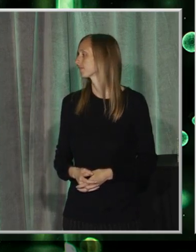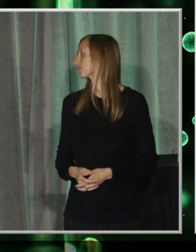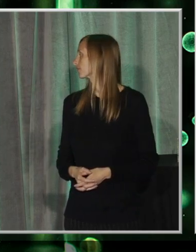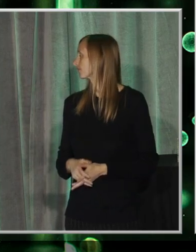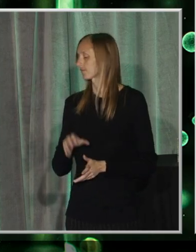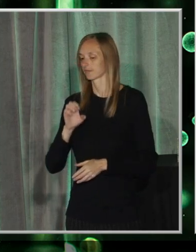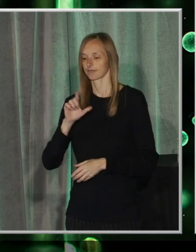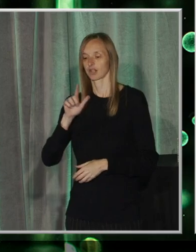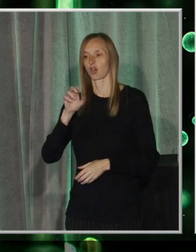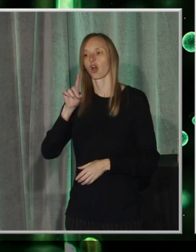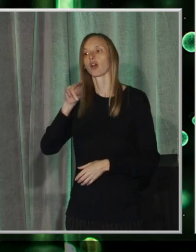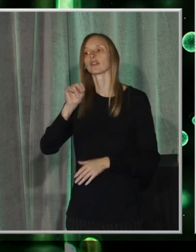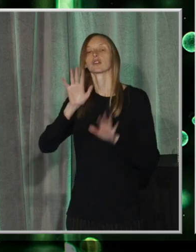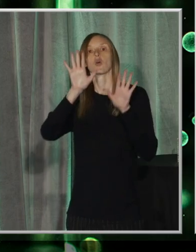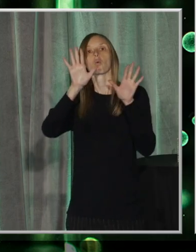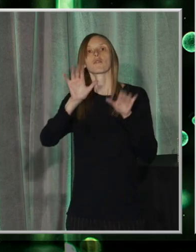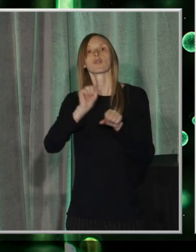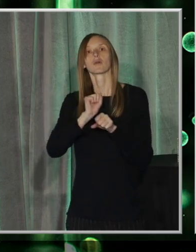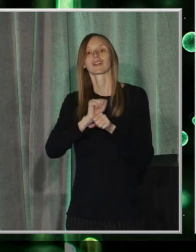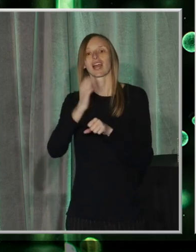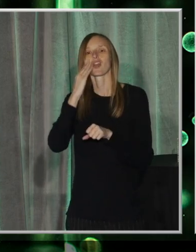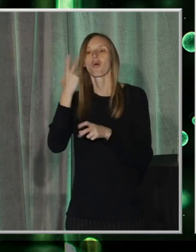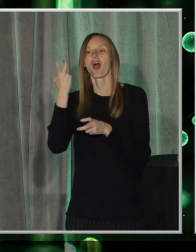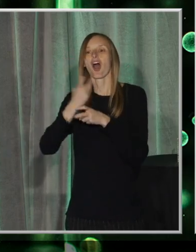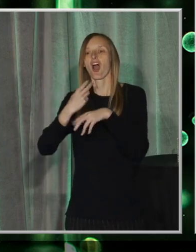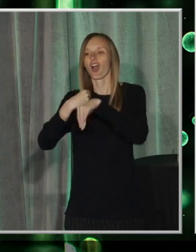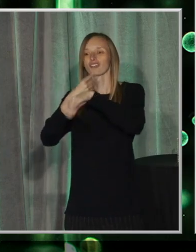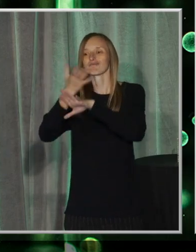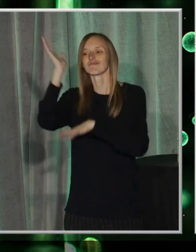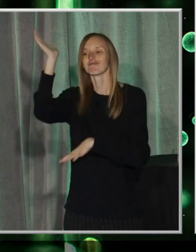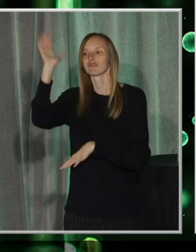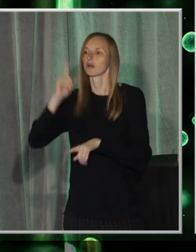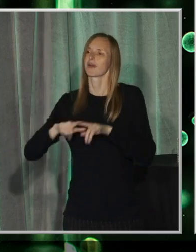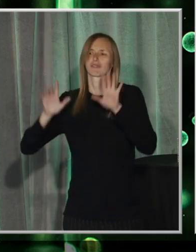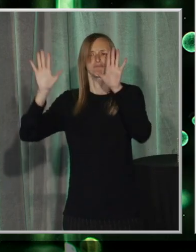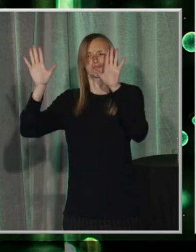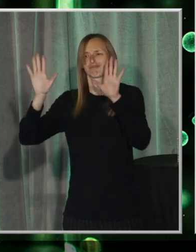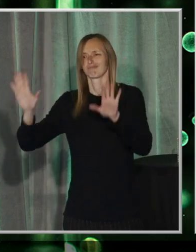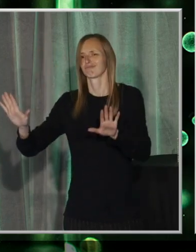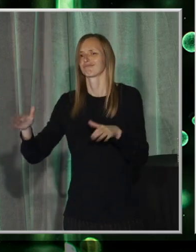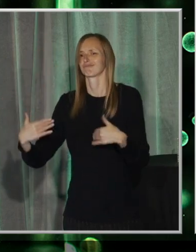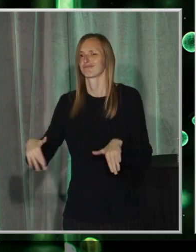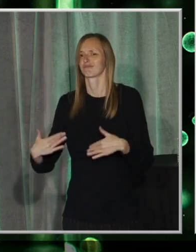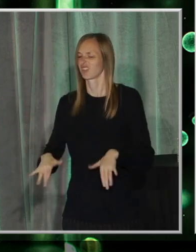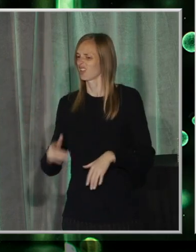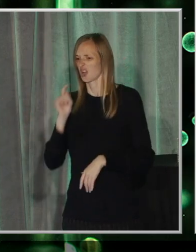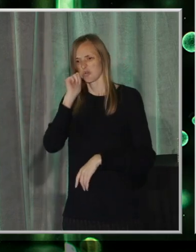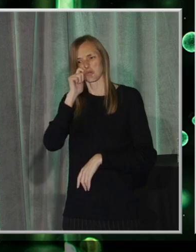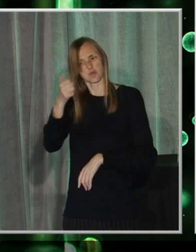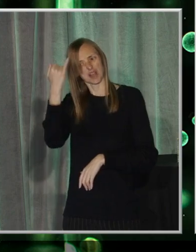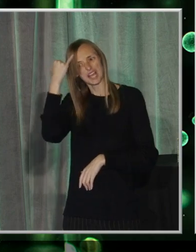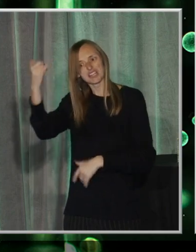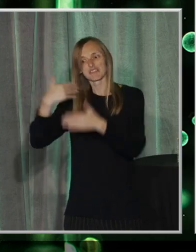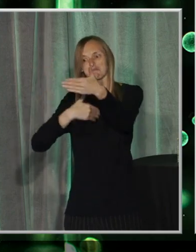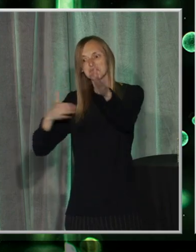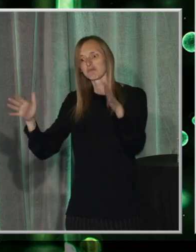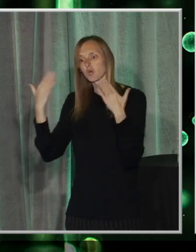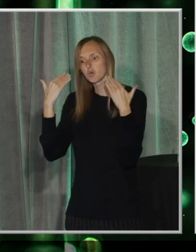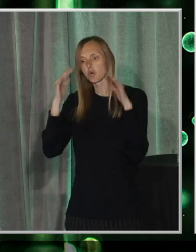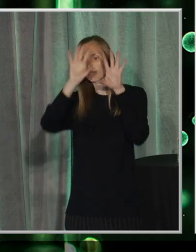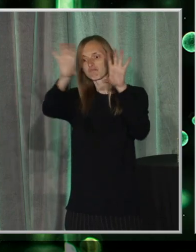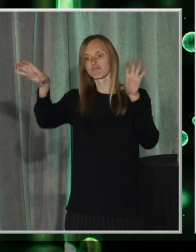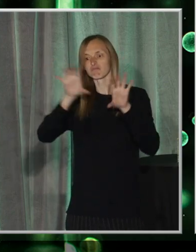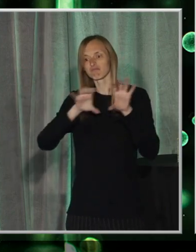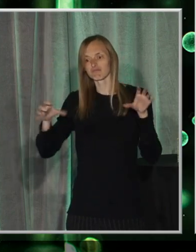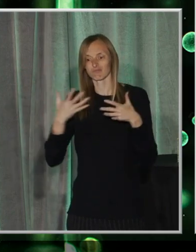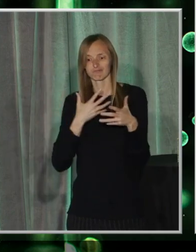Claudine, great work. I know it's difficult to present virtually, but you did an awesome job. Love the charcoal kohler idea. So we're going to take